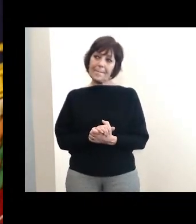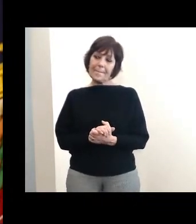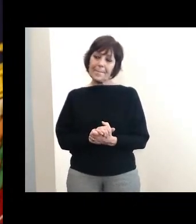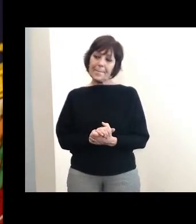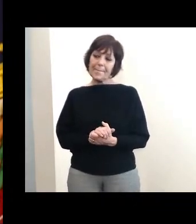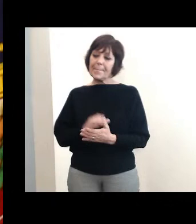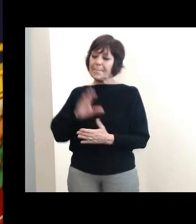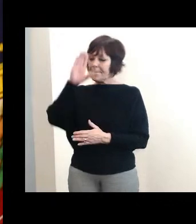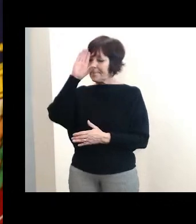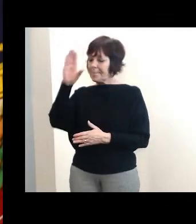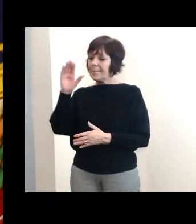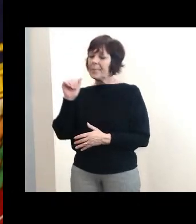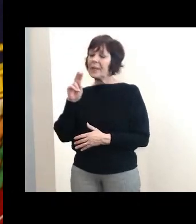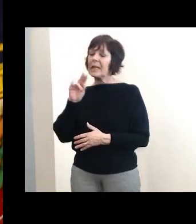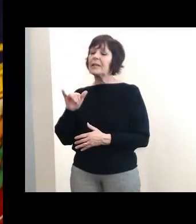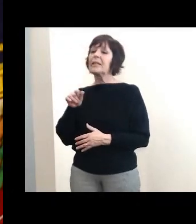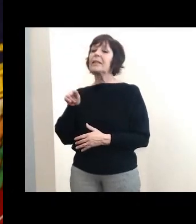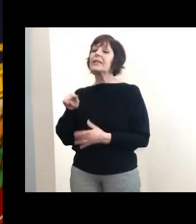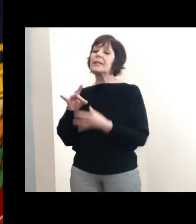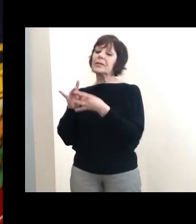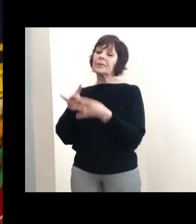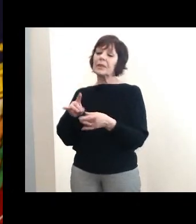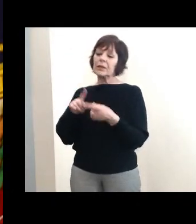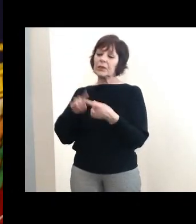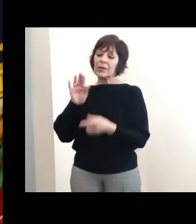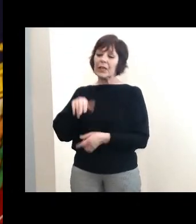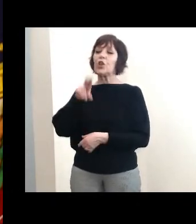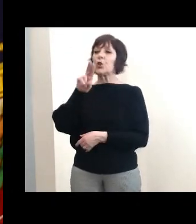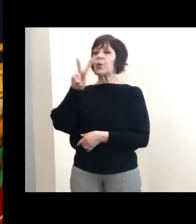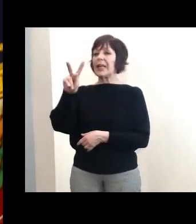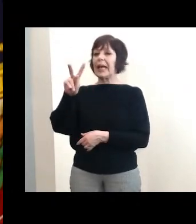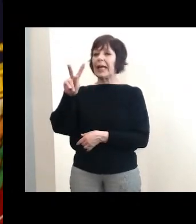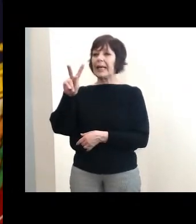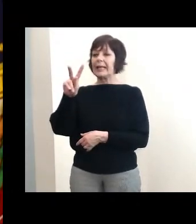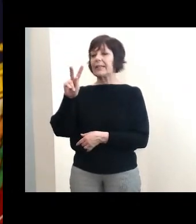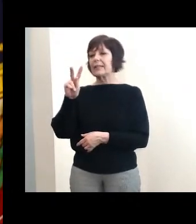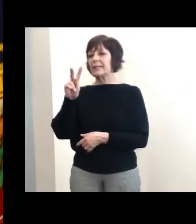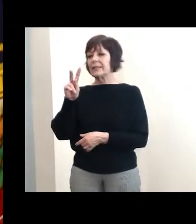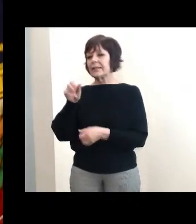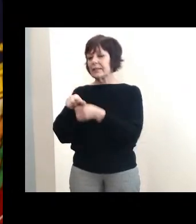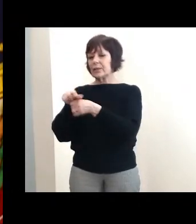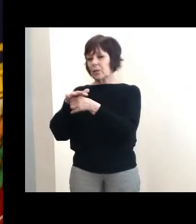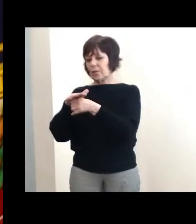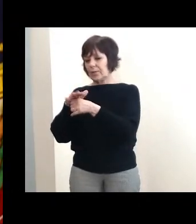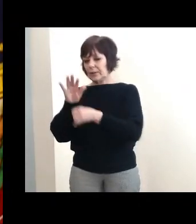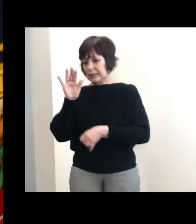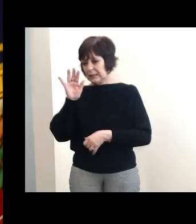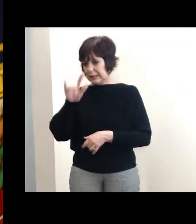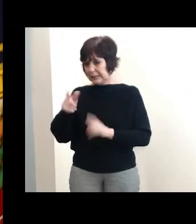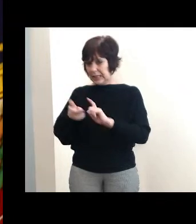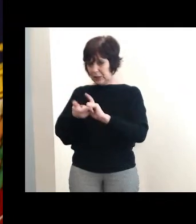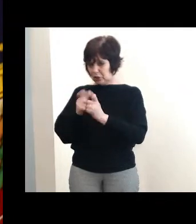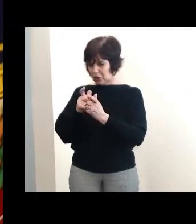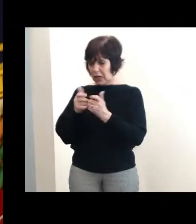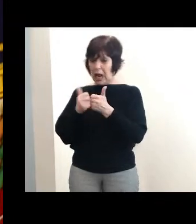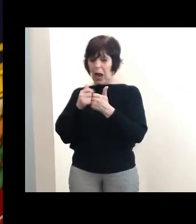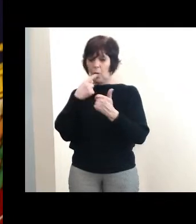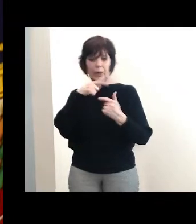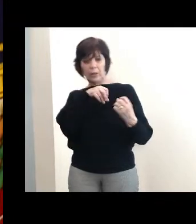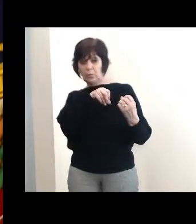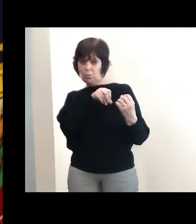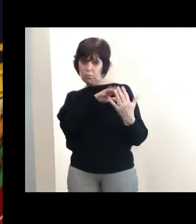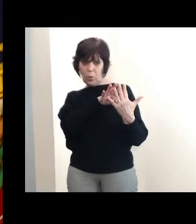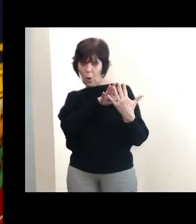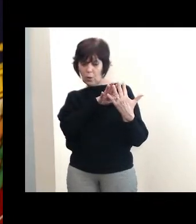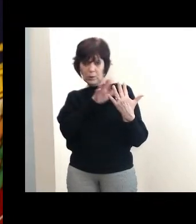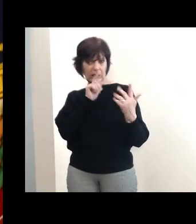Hey, Mark, it's Andy Young. This one relates also to that UK variant strain. Does that change how the county approaches this in